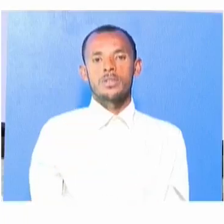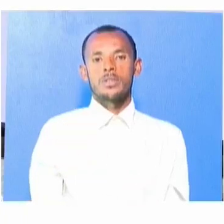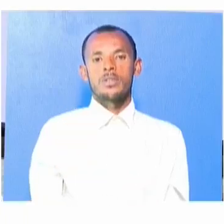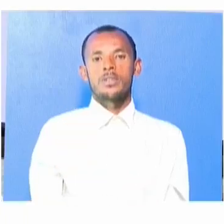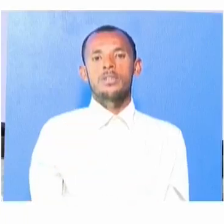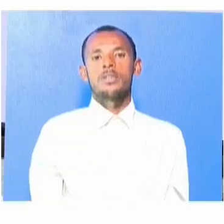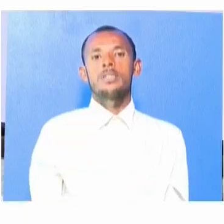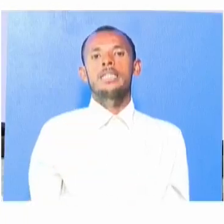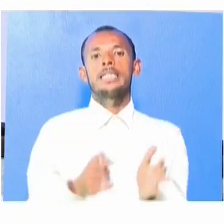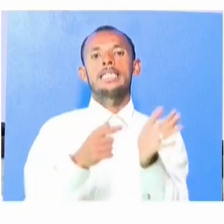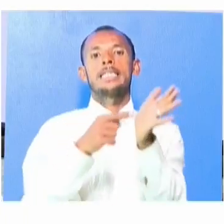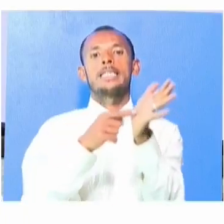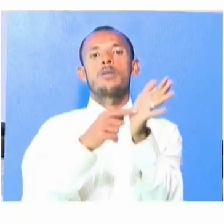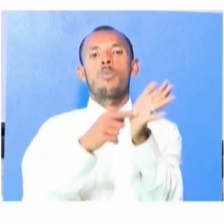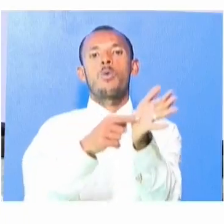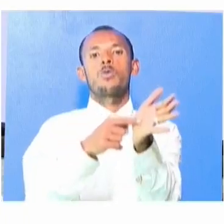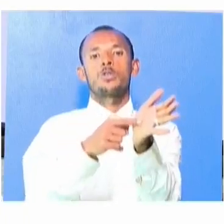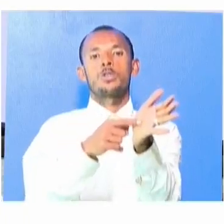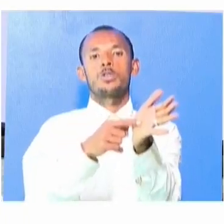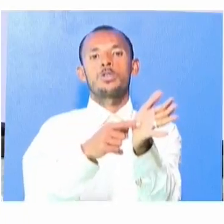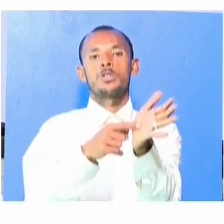the symbols